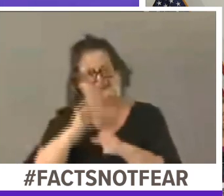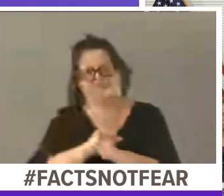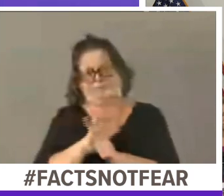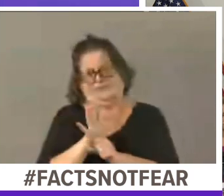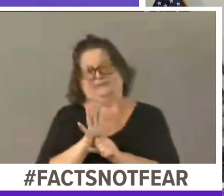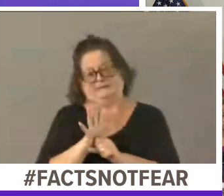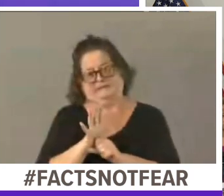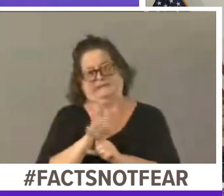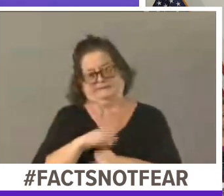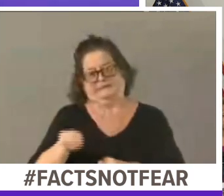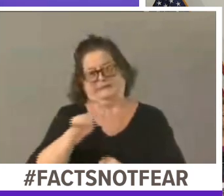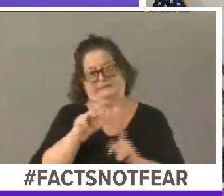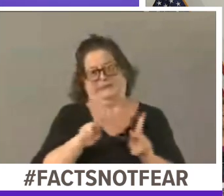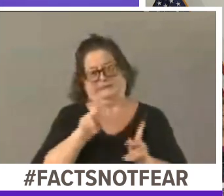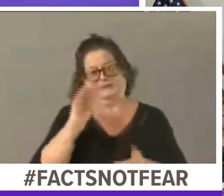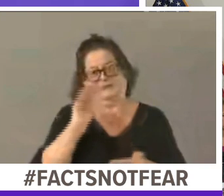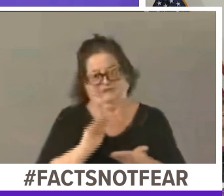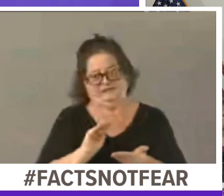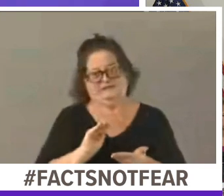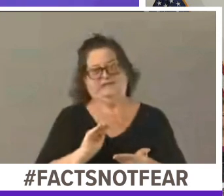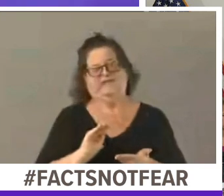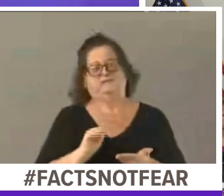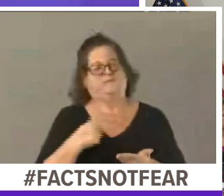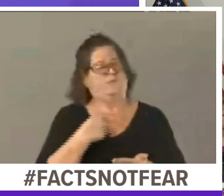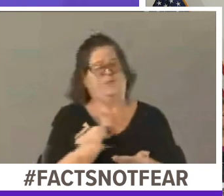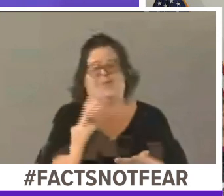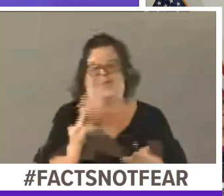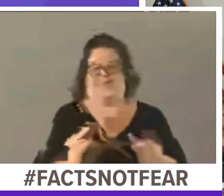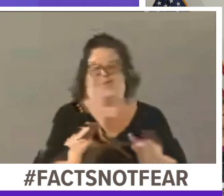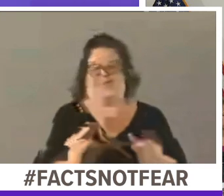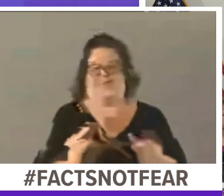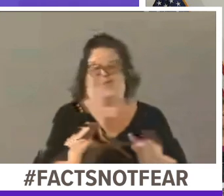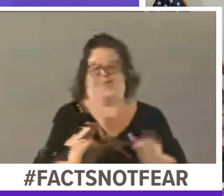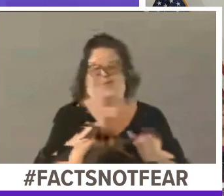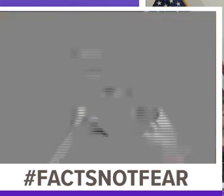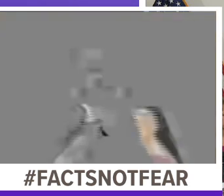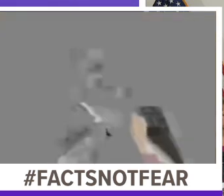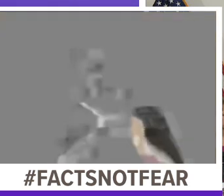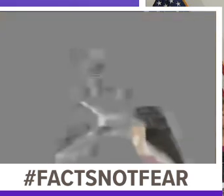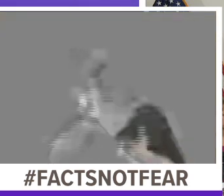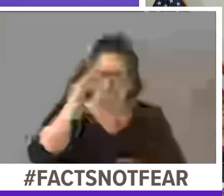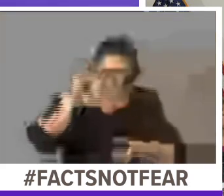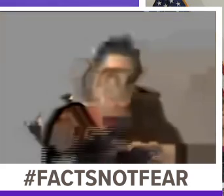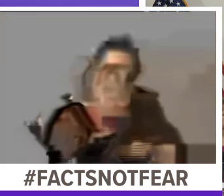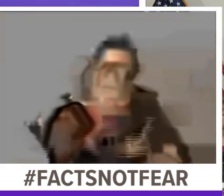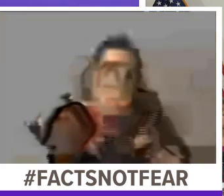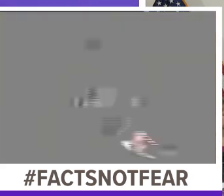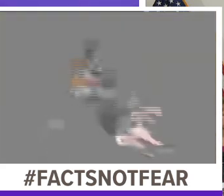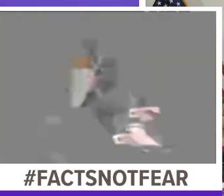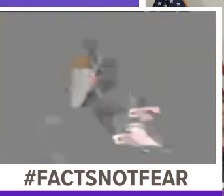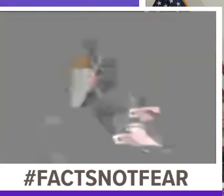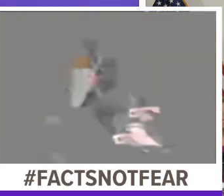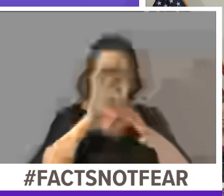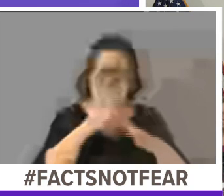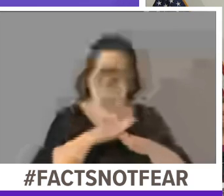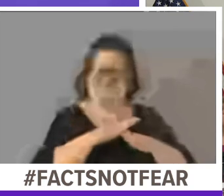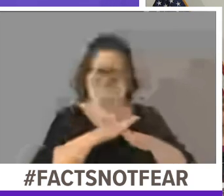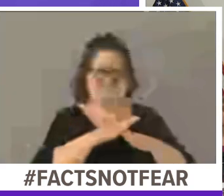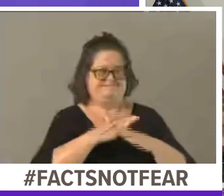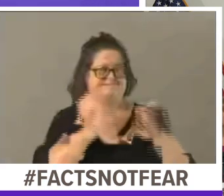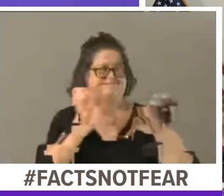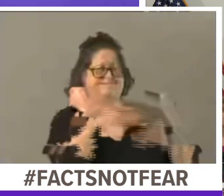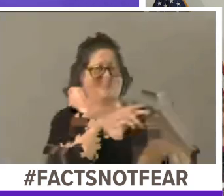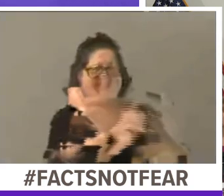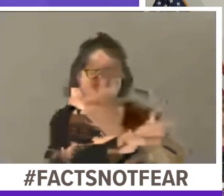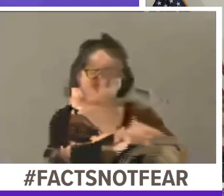this to have fewer cases, which will result in fewer sicknesses, fewer hospitalizations, fewer